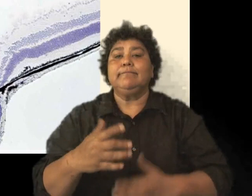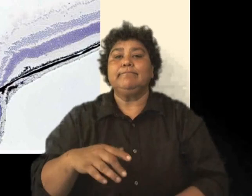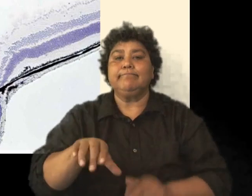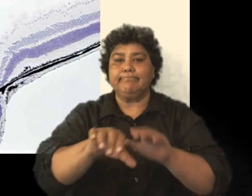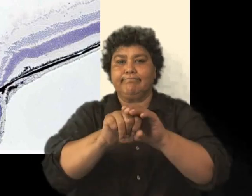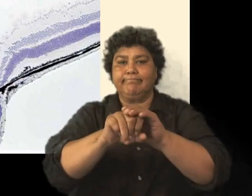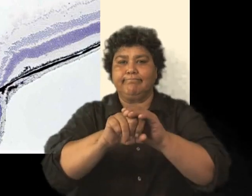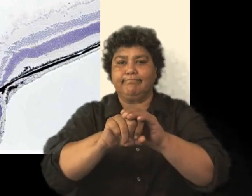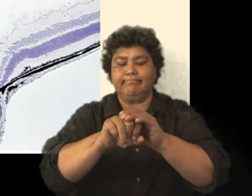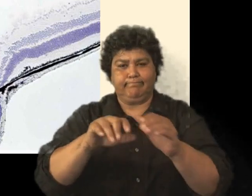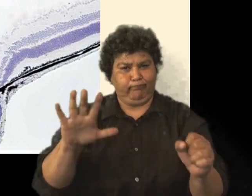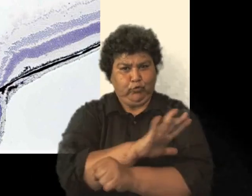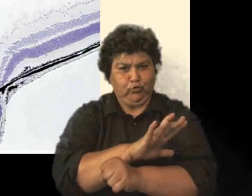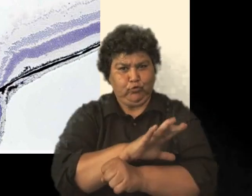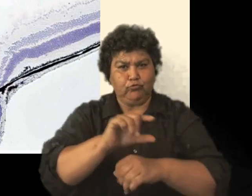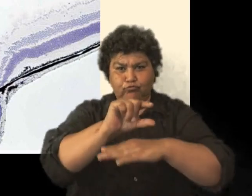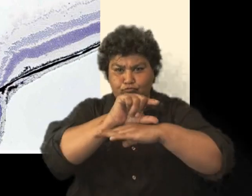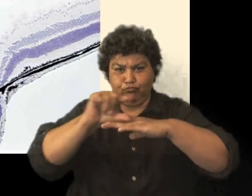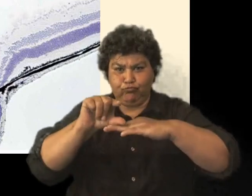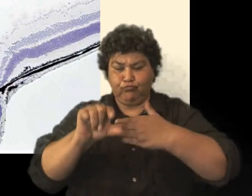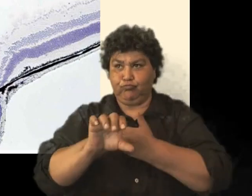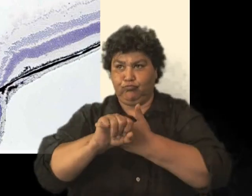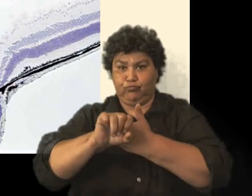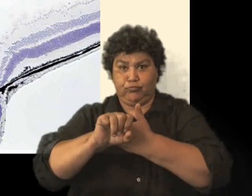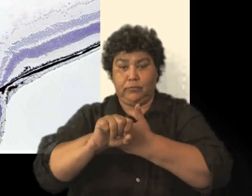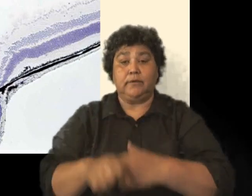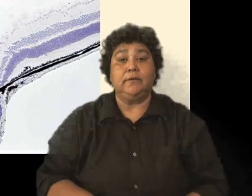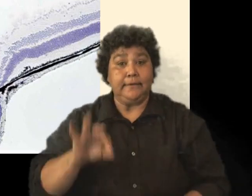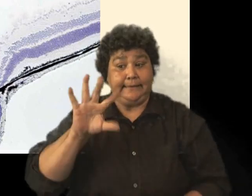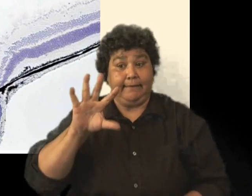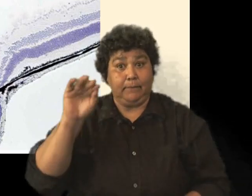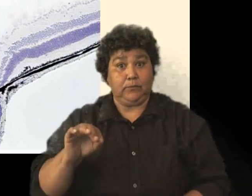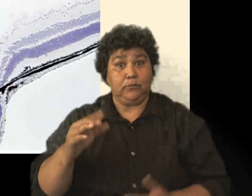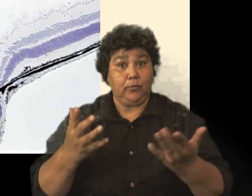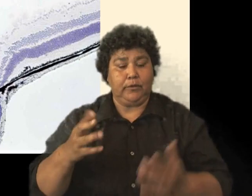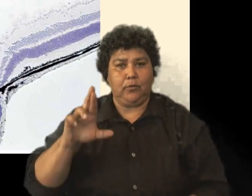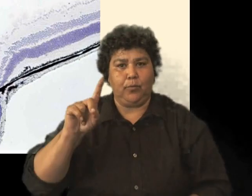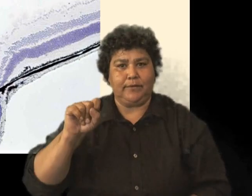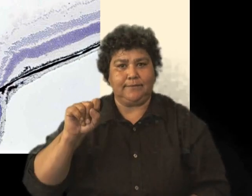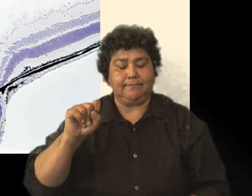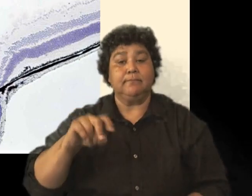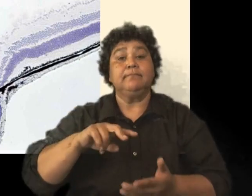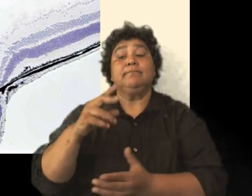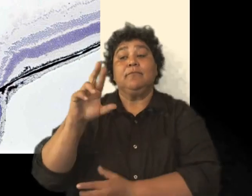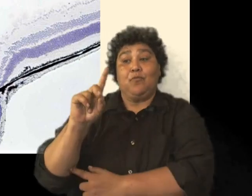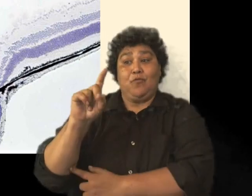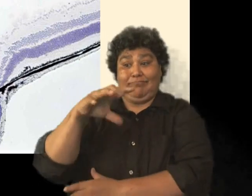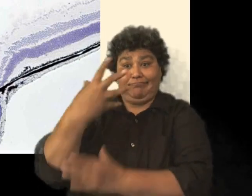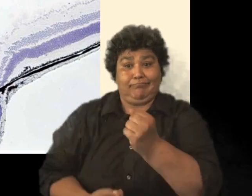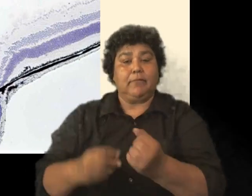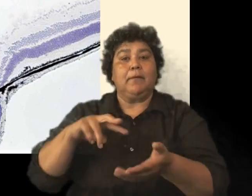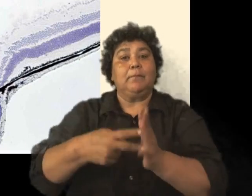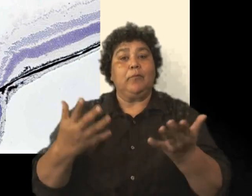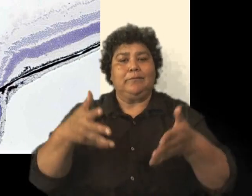this layer here. And 95% of them are rods. So after the rods die, only